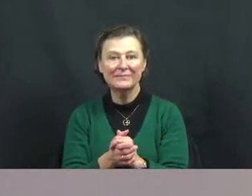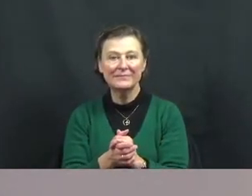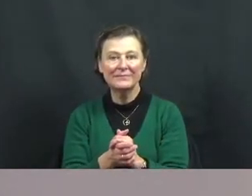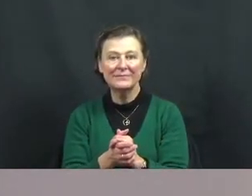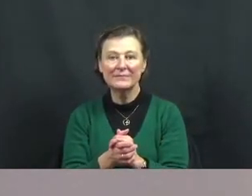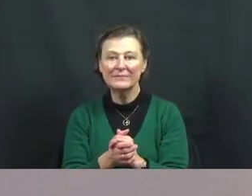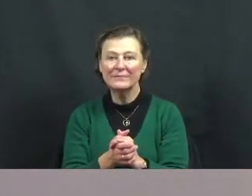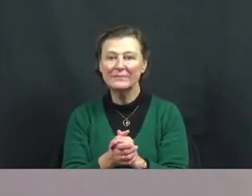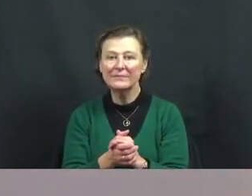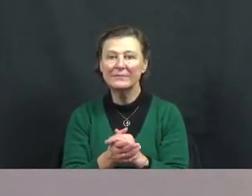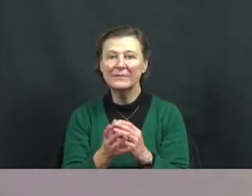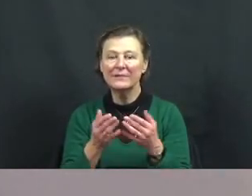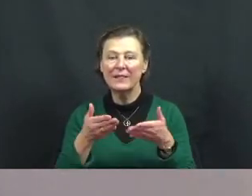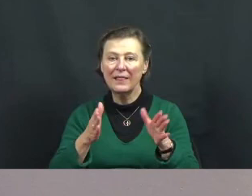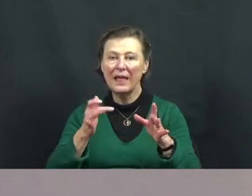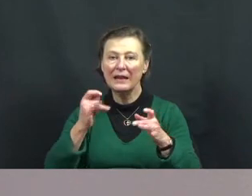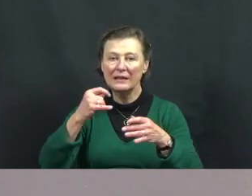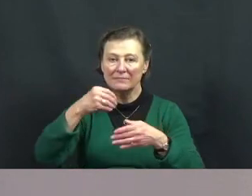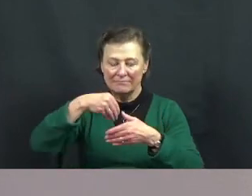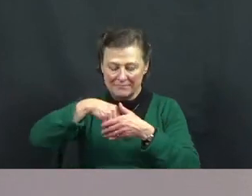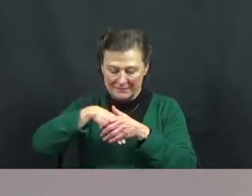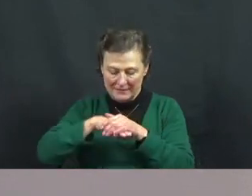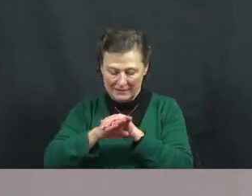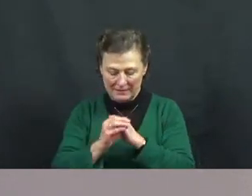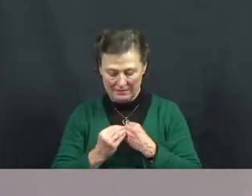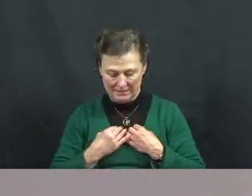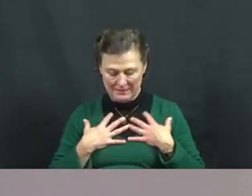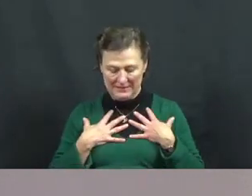let it enter into you.